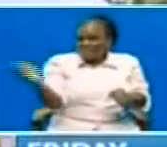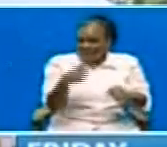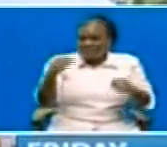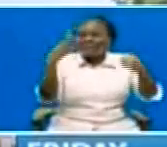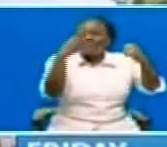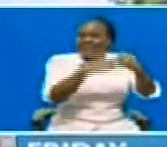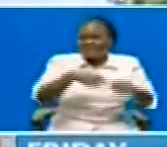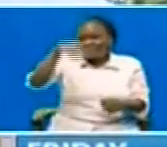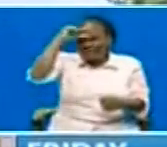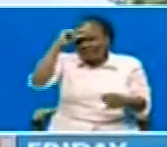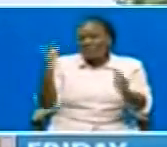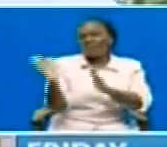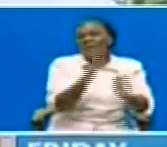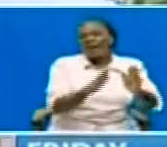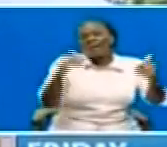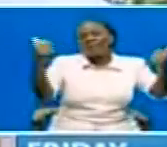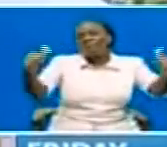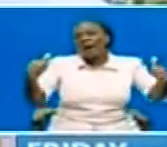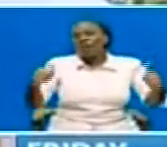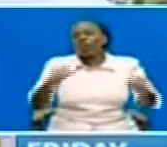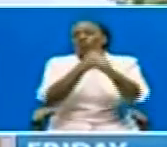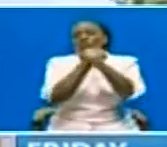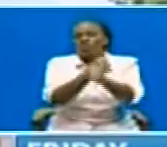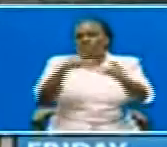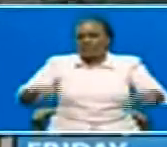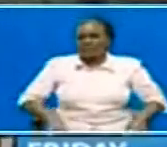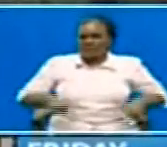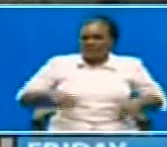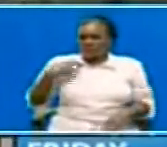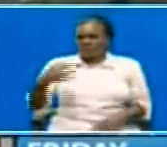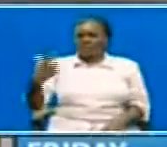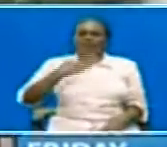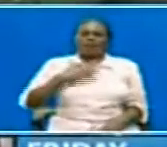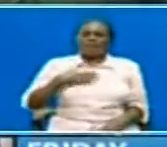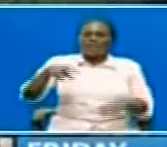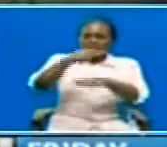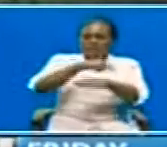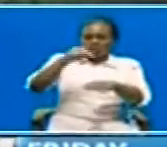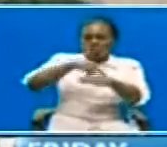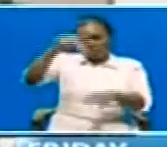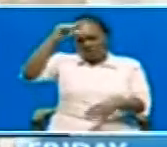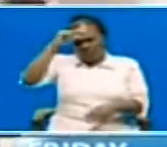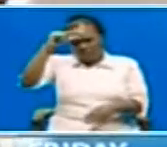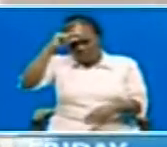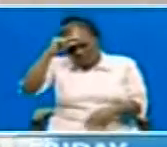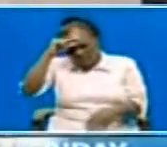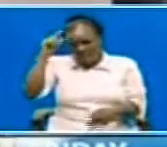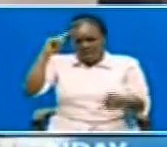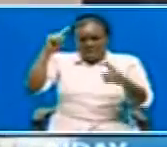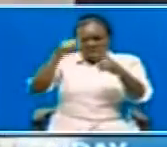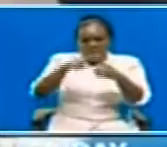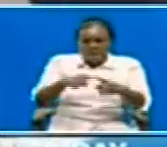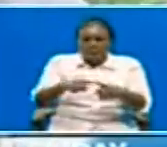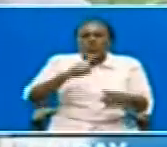leo serikali haijajipanga kuweza kulinda maisha yetu na mali yetu. Even as the national government continues to shield its mission to restore law